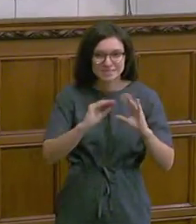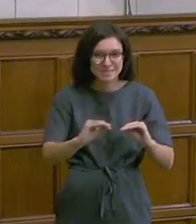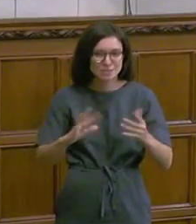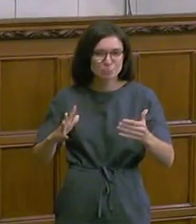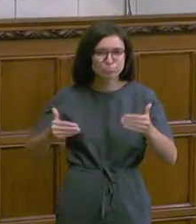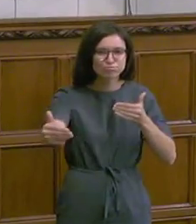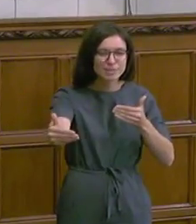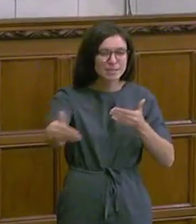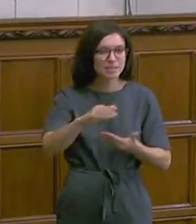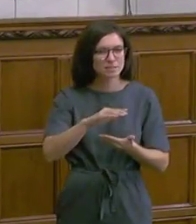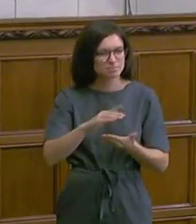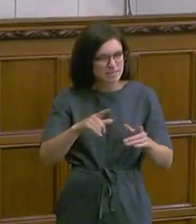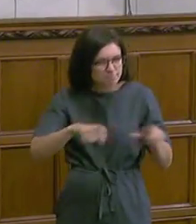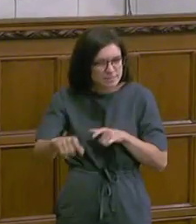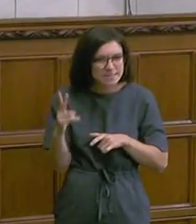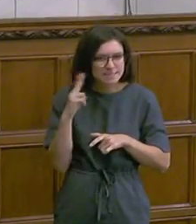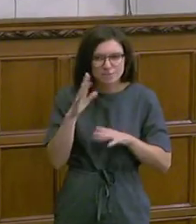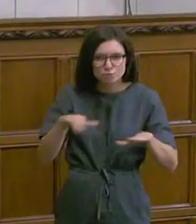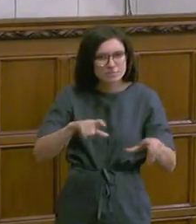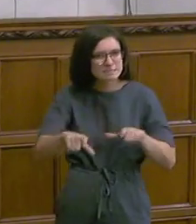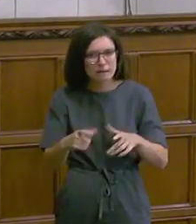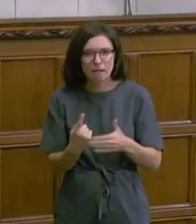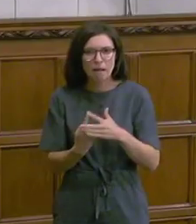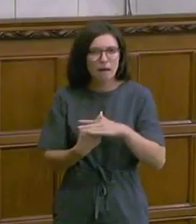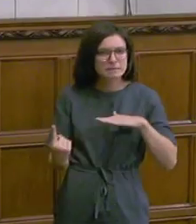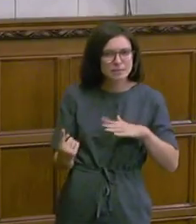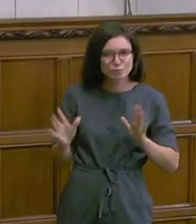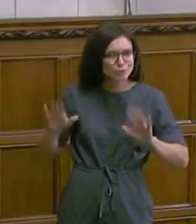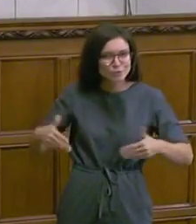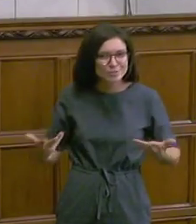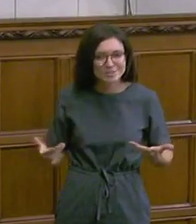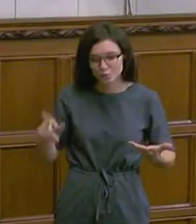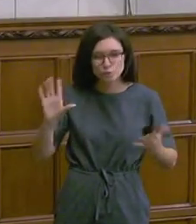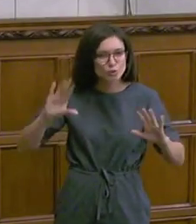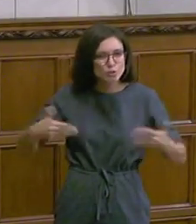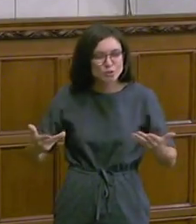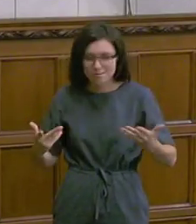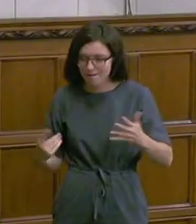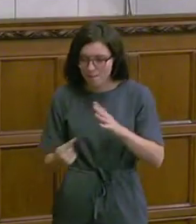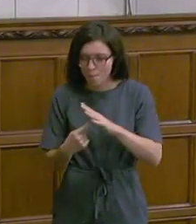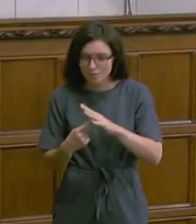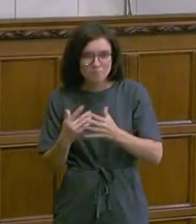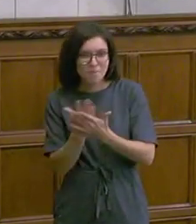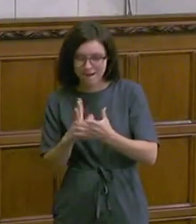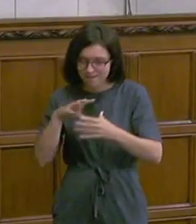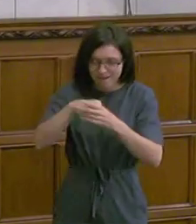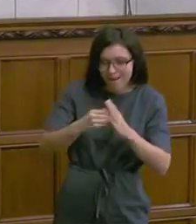children need not be isolated, nor should they be missing out on that vital part of learning and